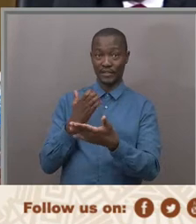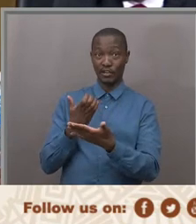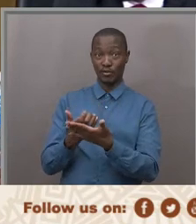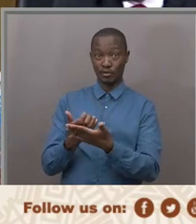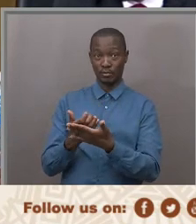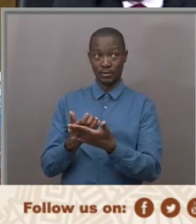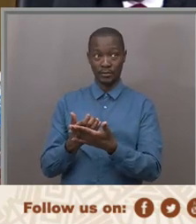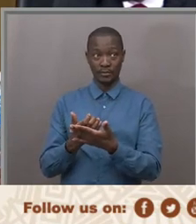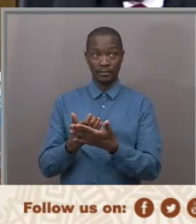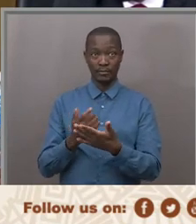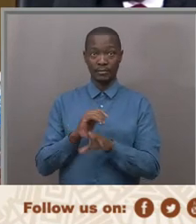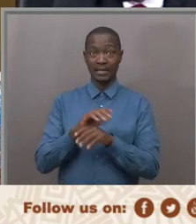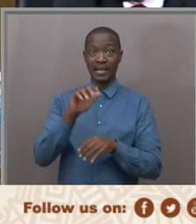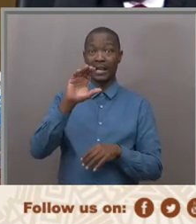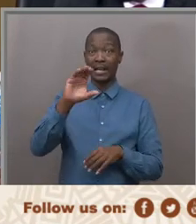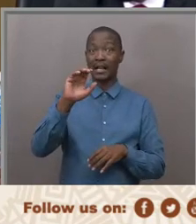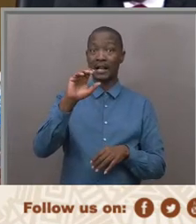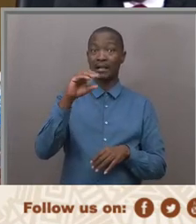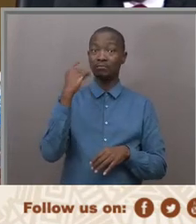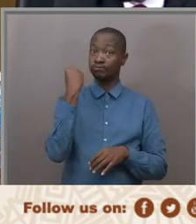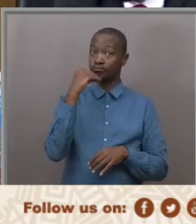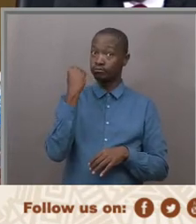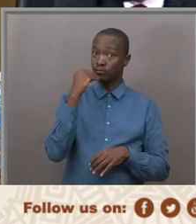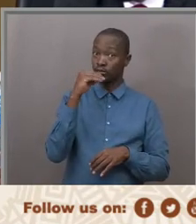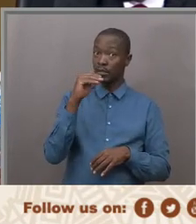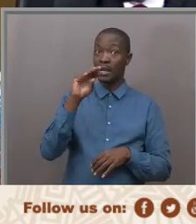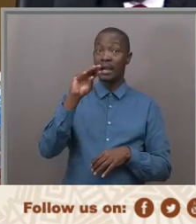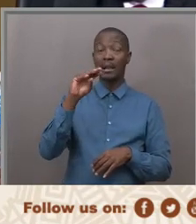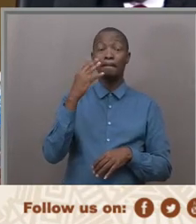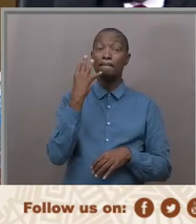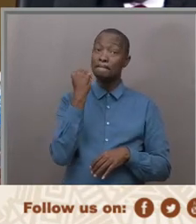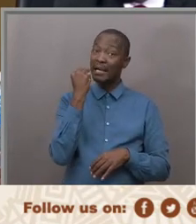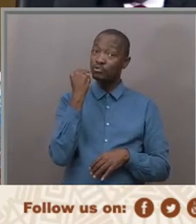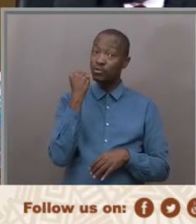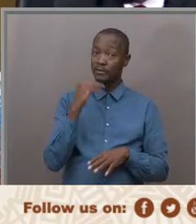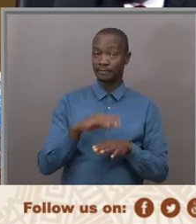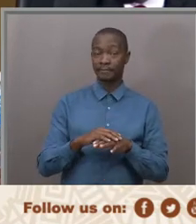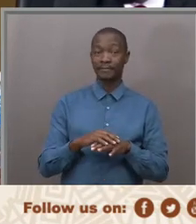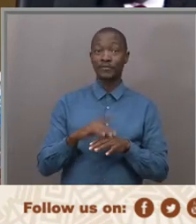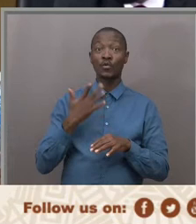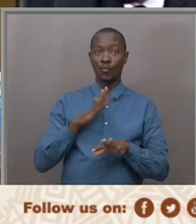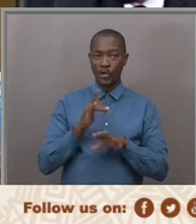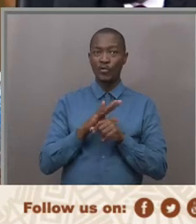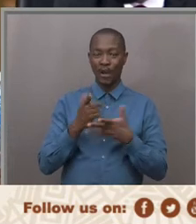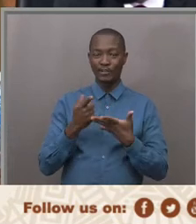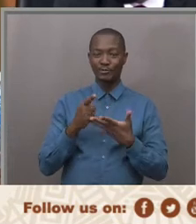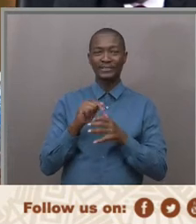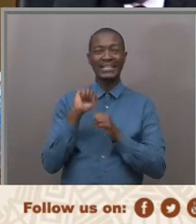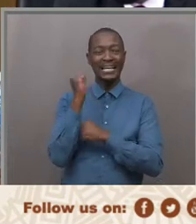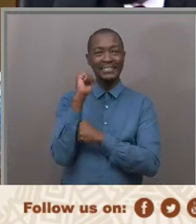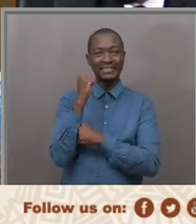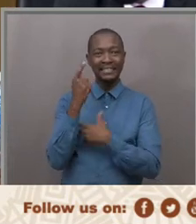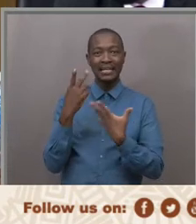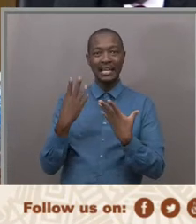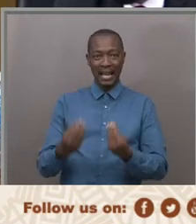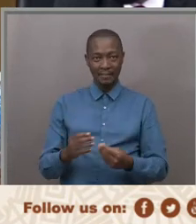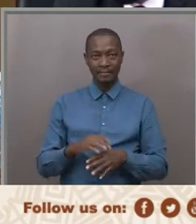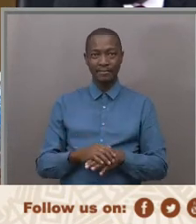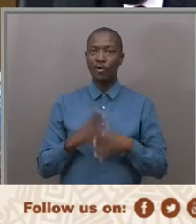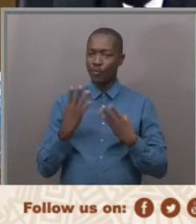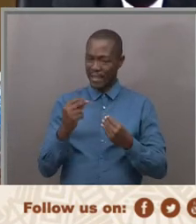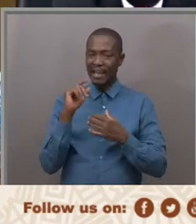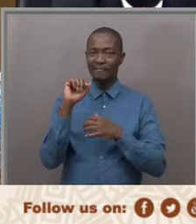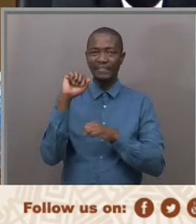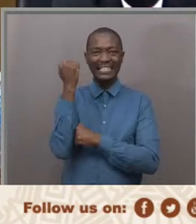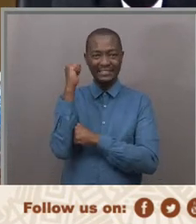cannabis, the cannabis industry. We want to be the industrial hub. We already have industrial